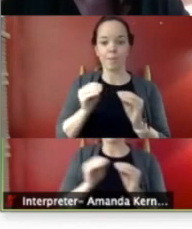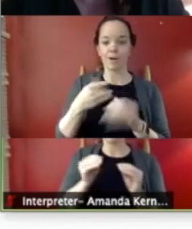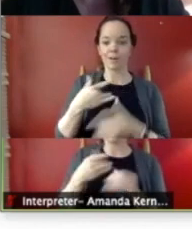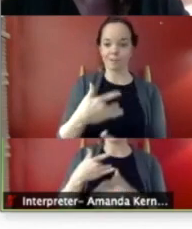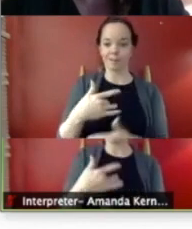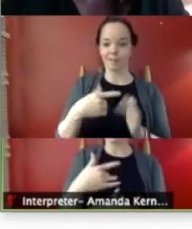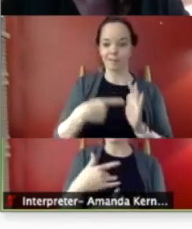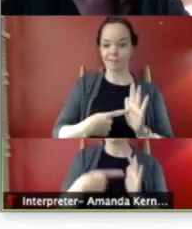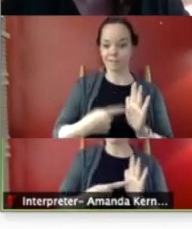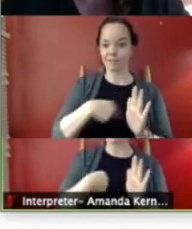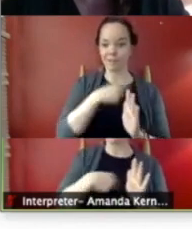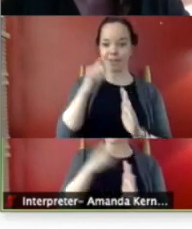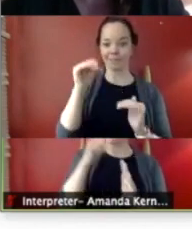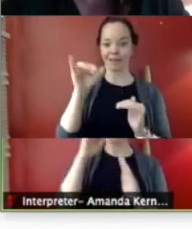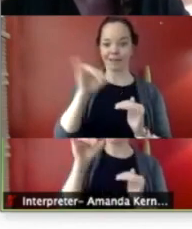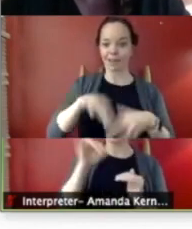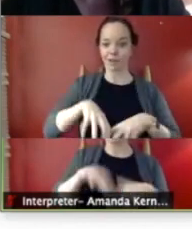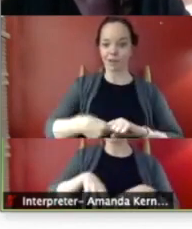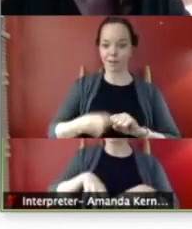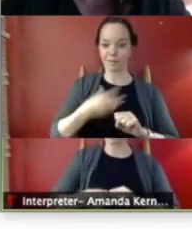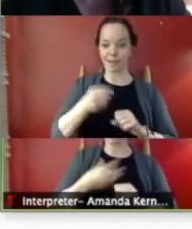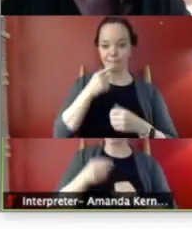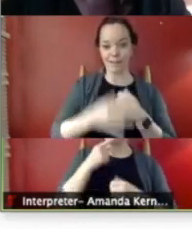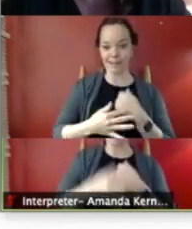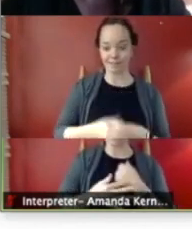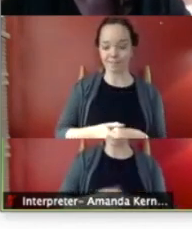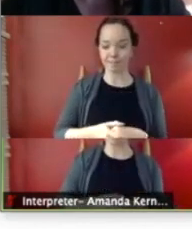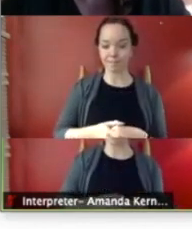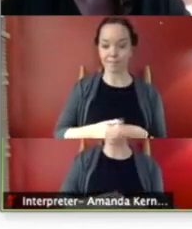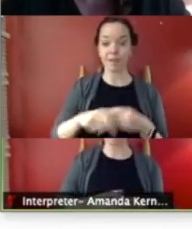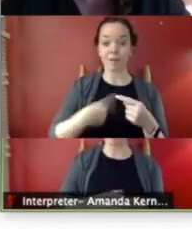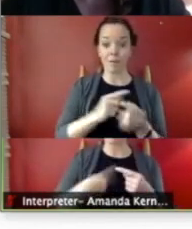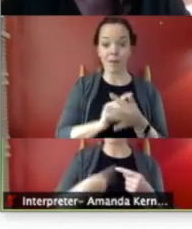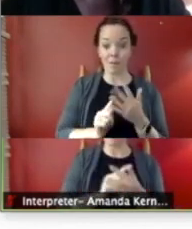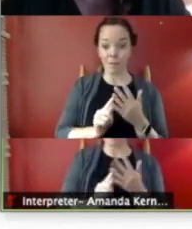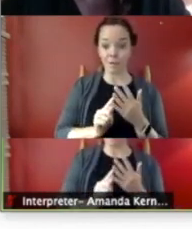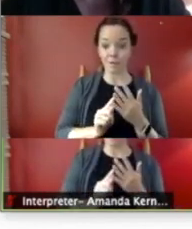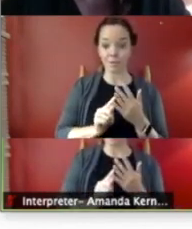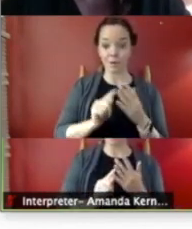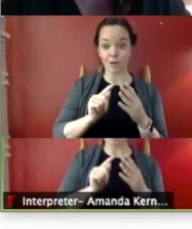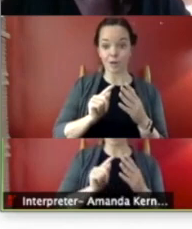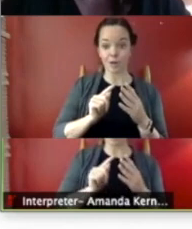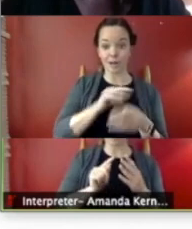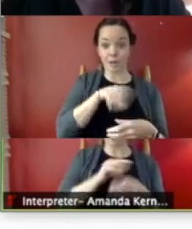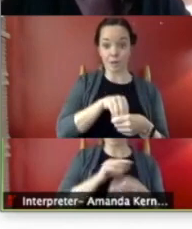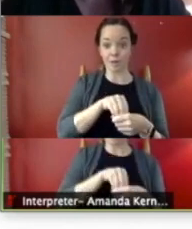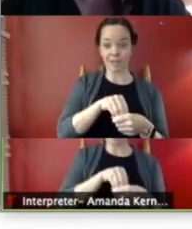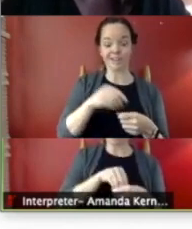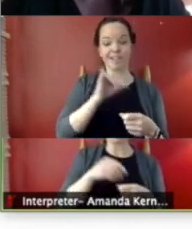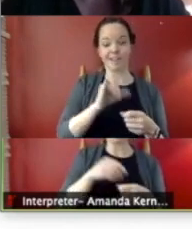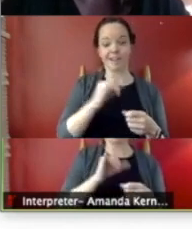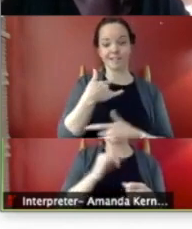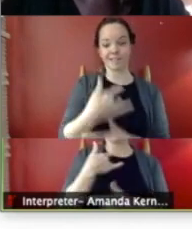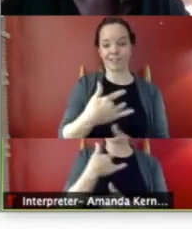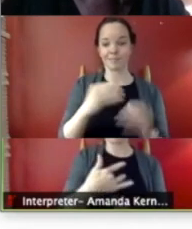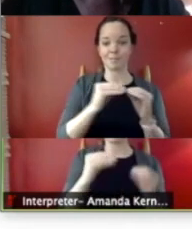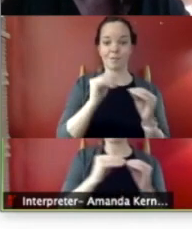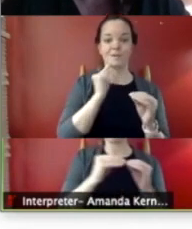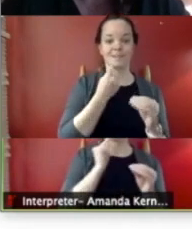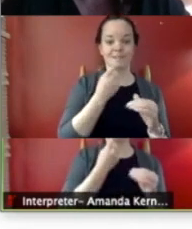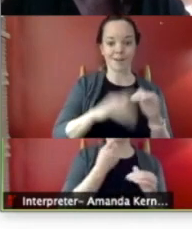would expect, such as cramping and bleeding. And when those were cited, it was often more severe than we would expect. Next slide.